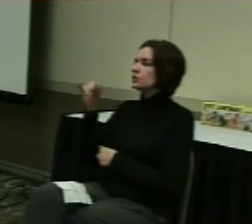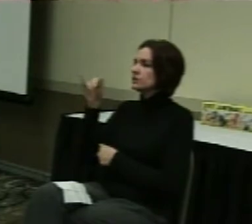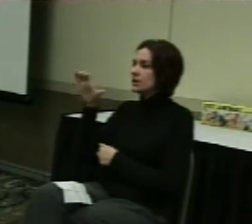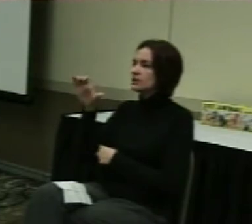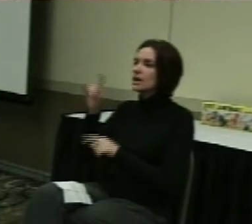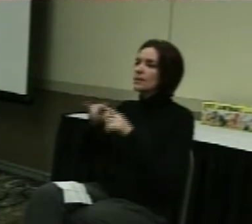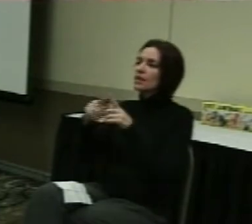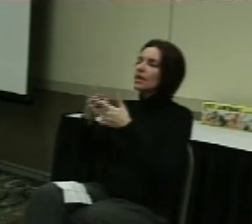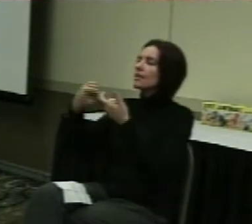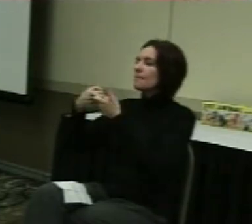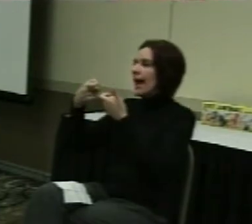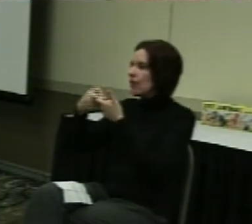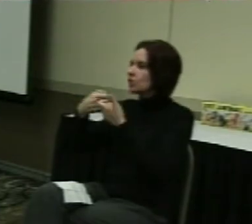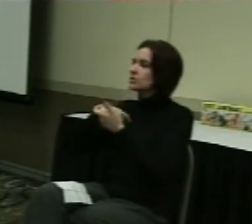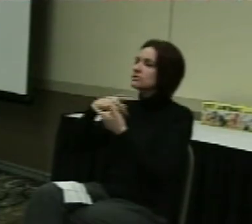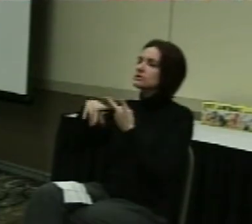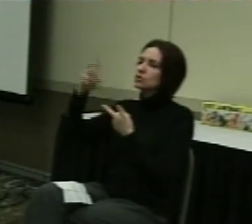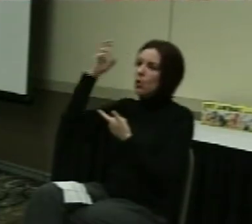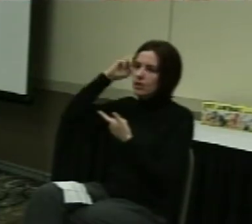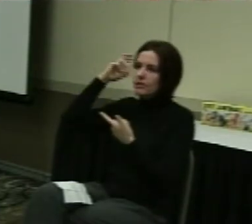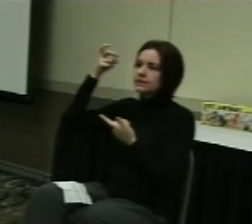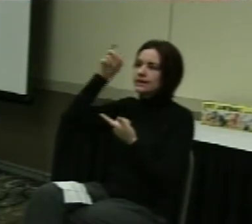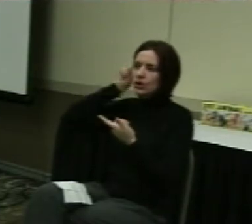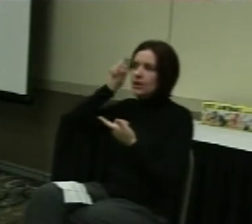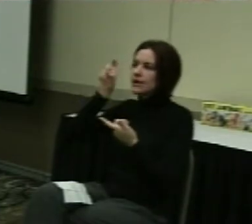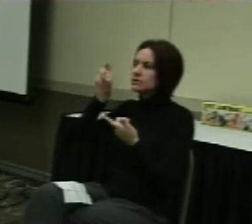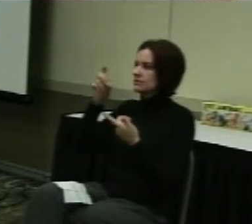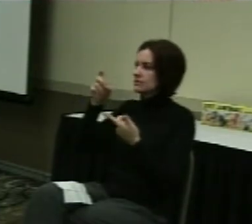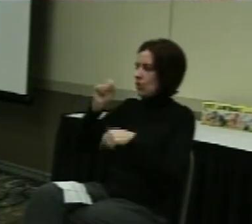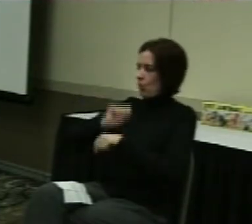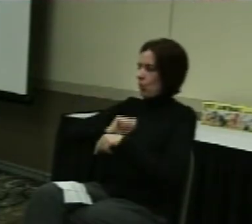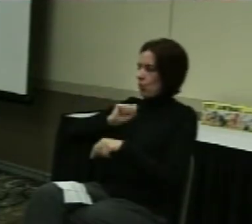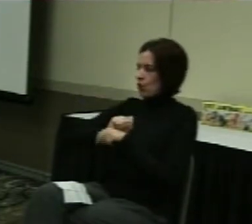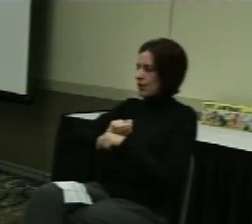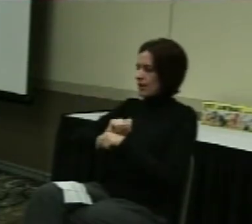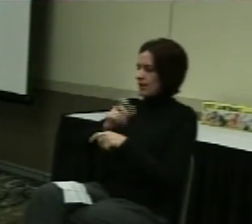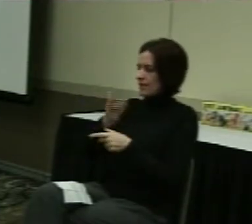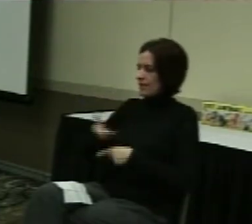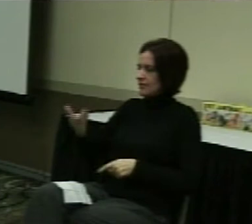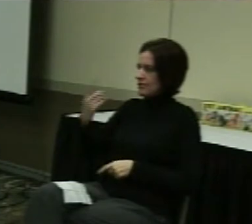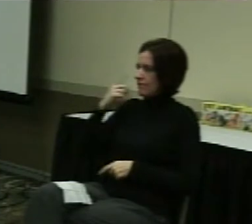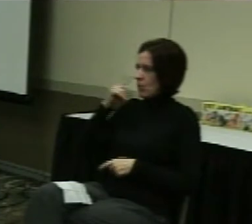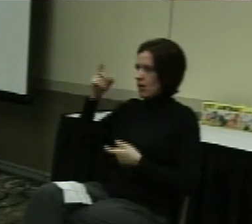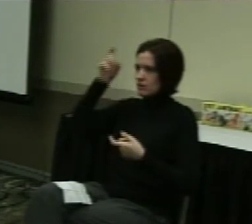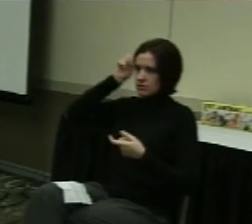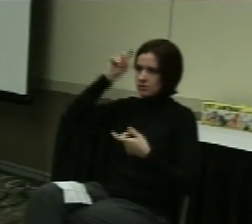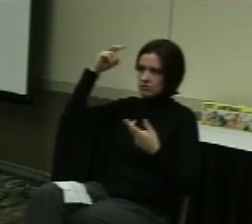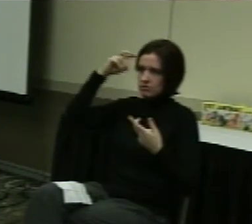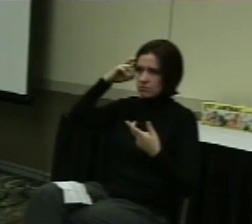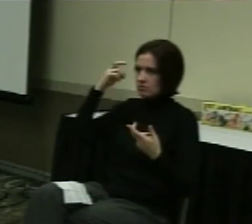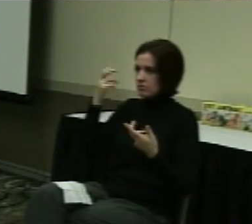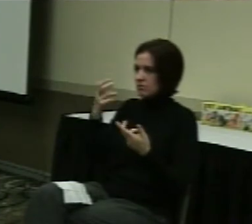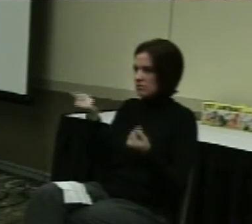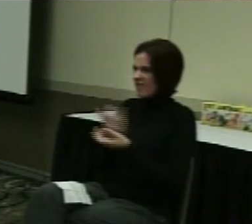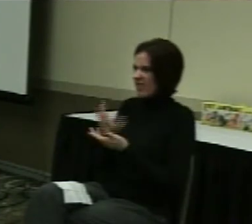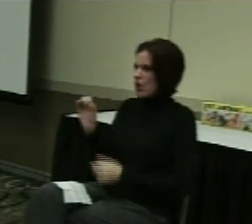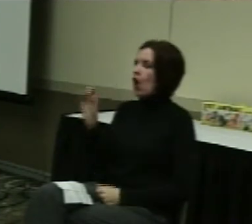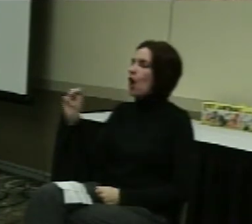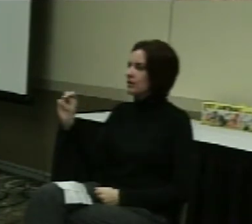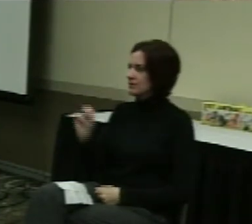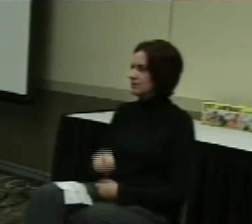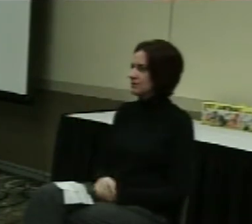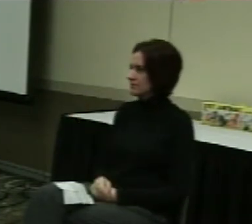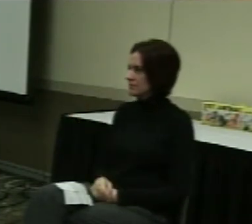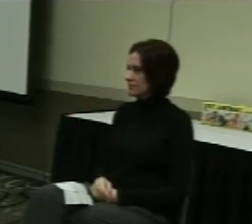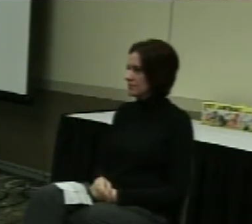batteries, cochlear implants, the working logistics of all of their amplification. Is everything working? Is everything on? Because things are not